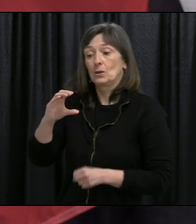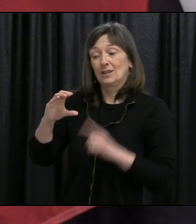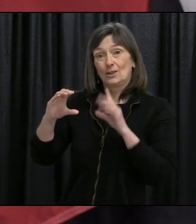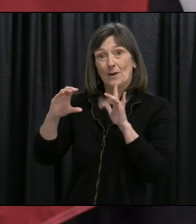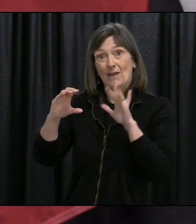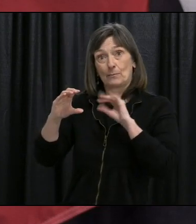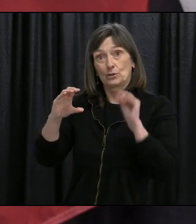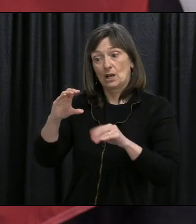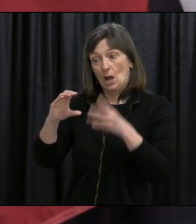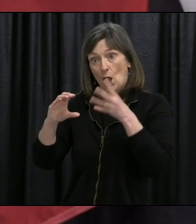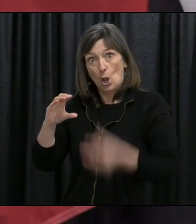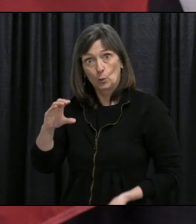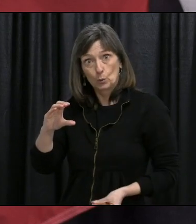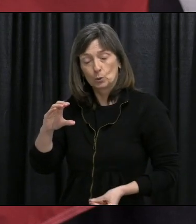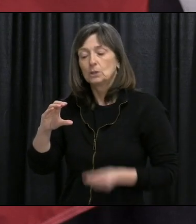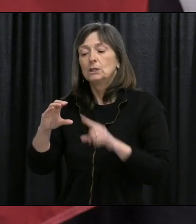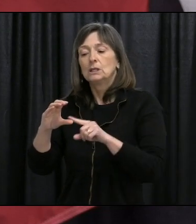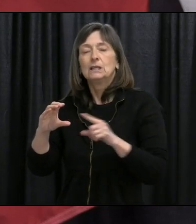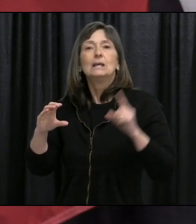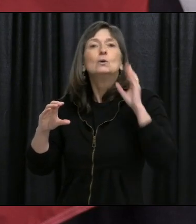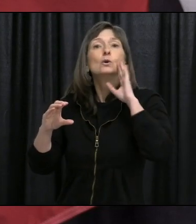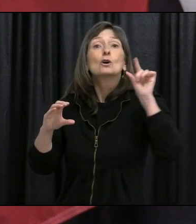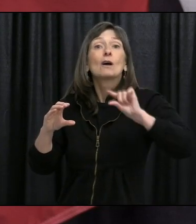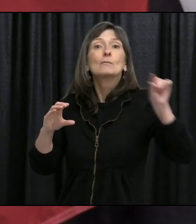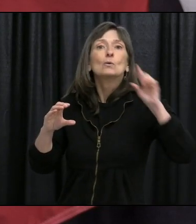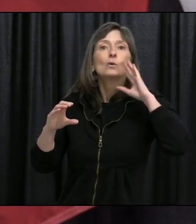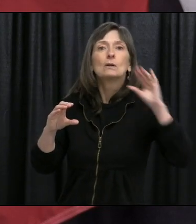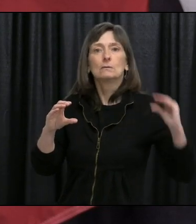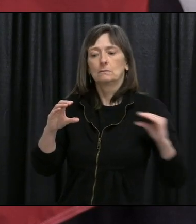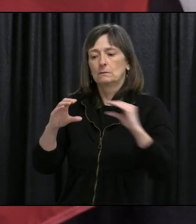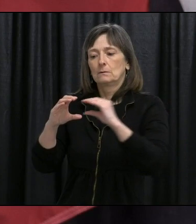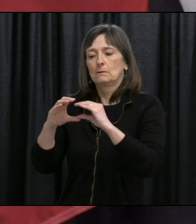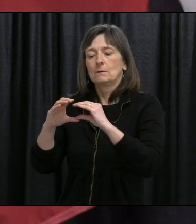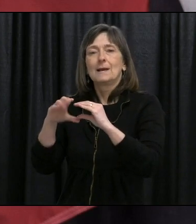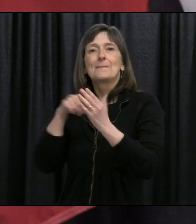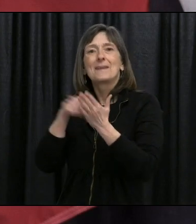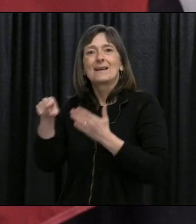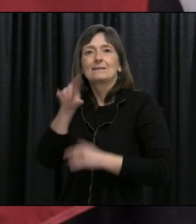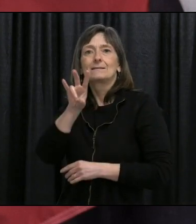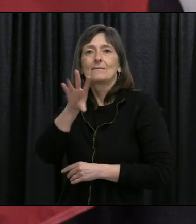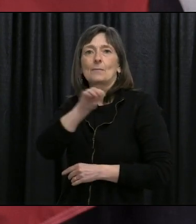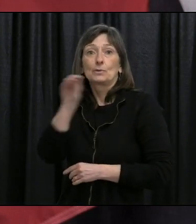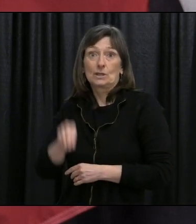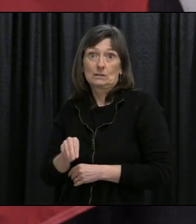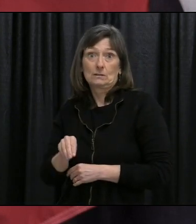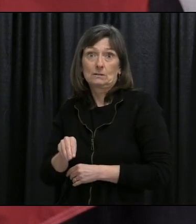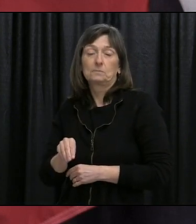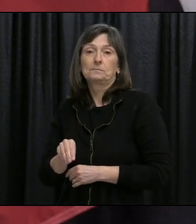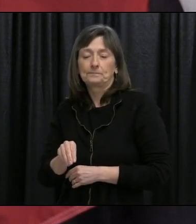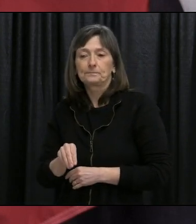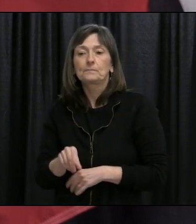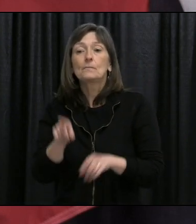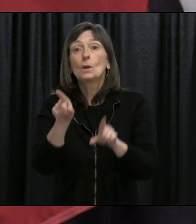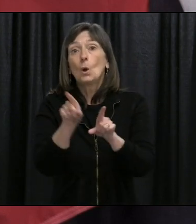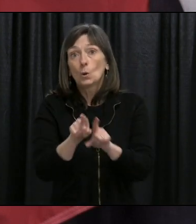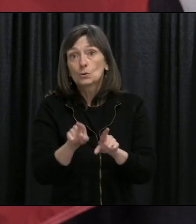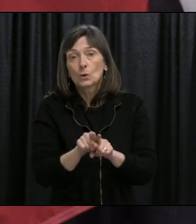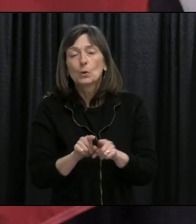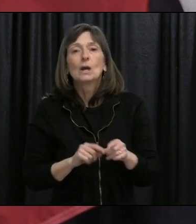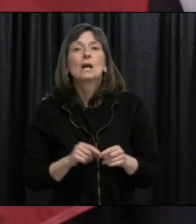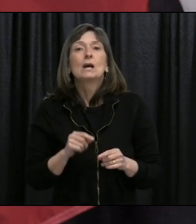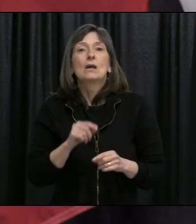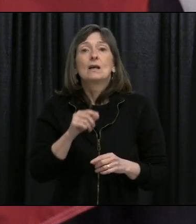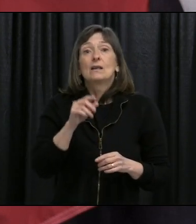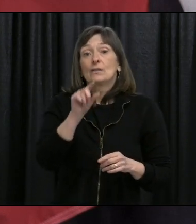do not qualify for the Canada Emergency Wage Subsidy. Well, this program has been around for a few weeks now. The federal government